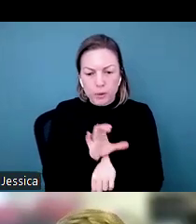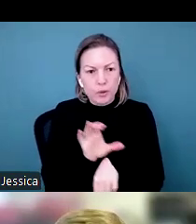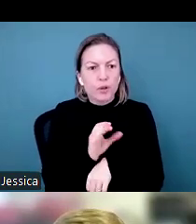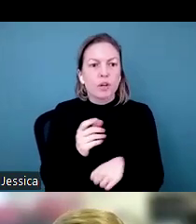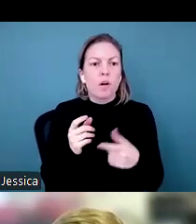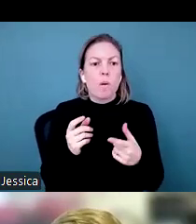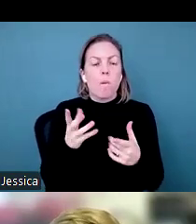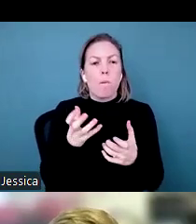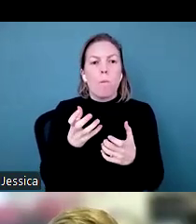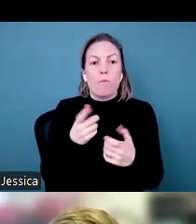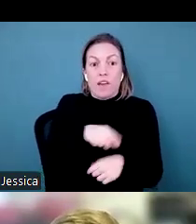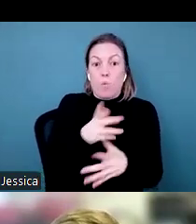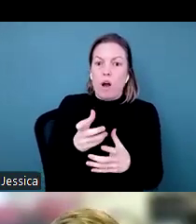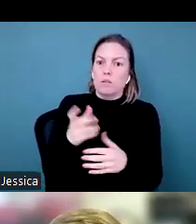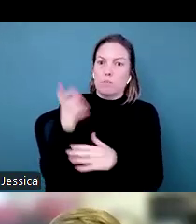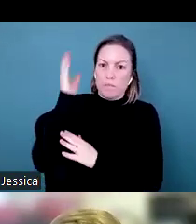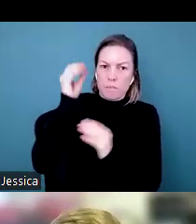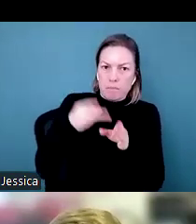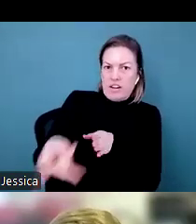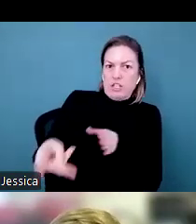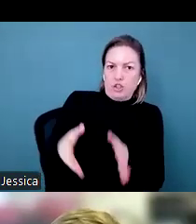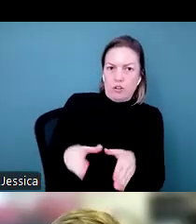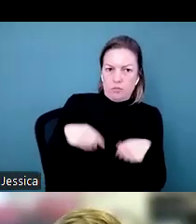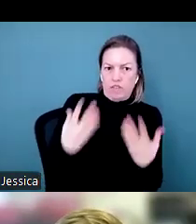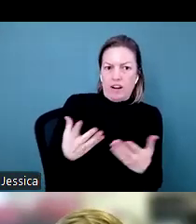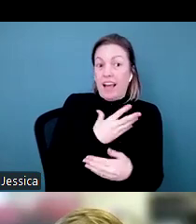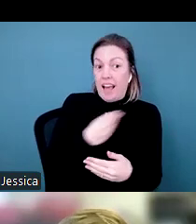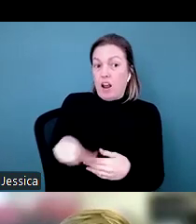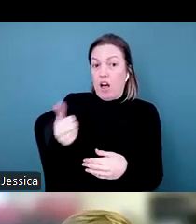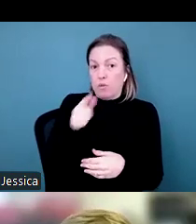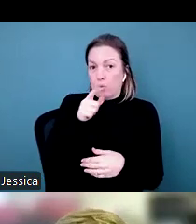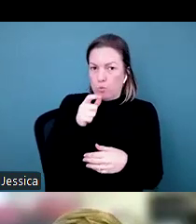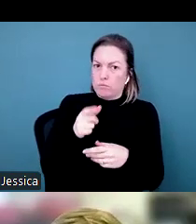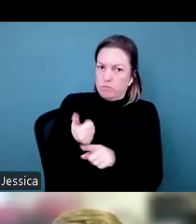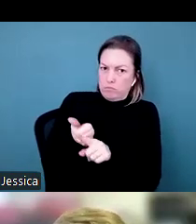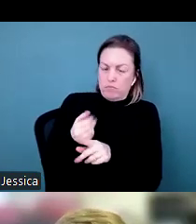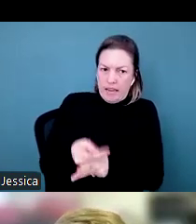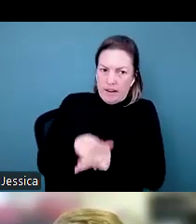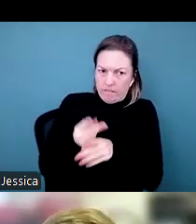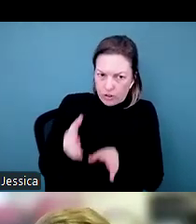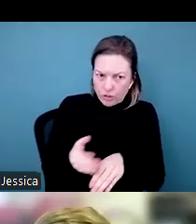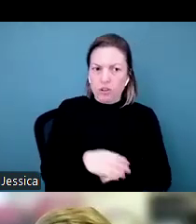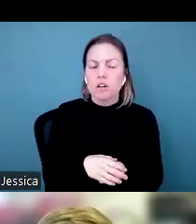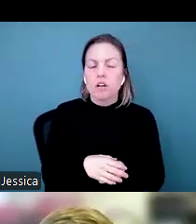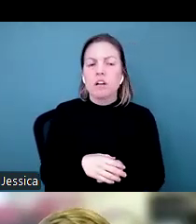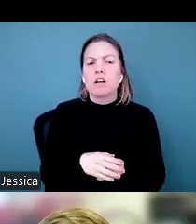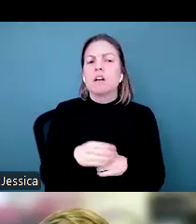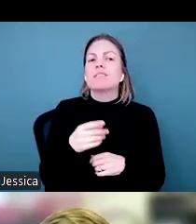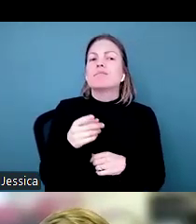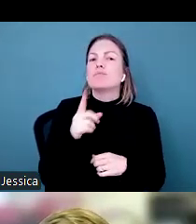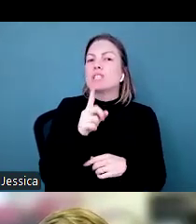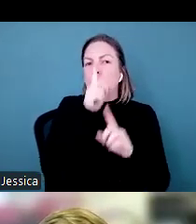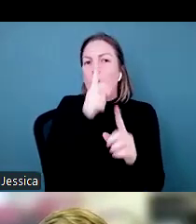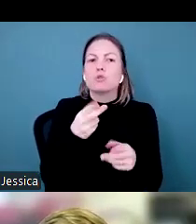by professionals as well as other caregivers. They wanted the trainings relatively short. That goes with